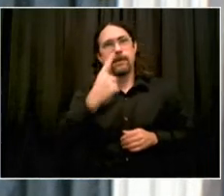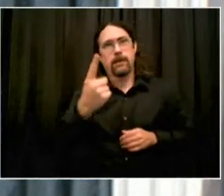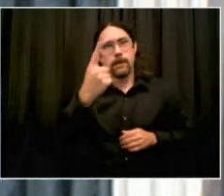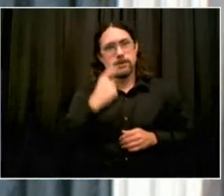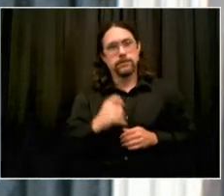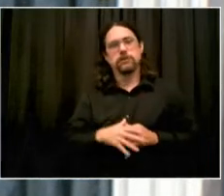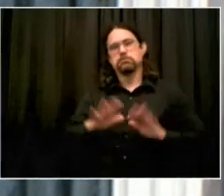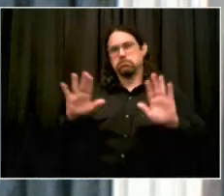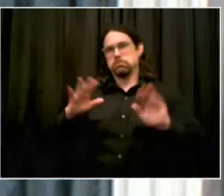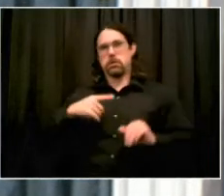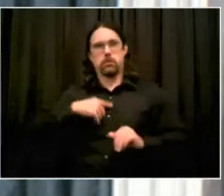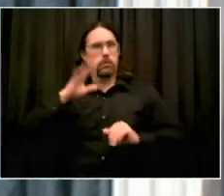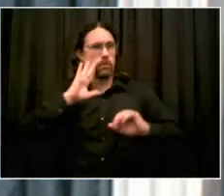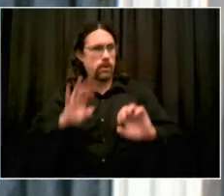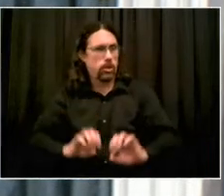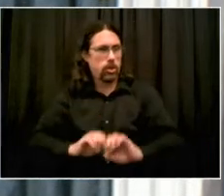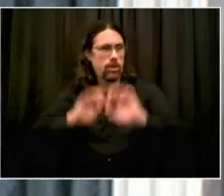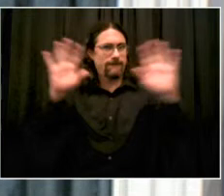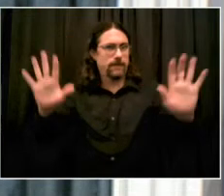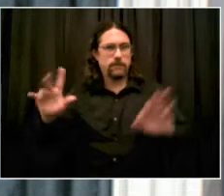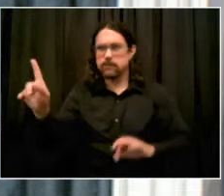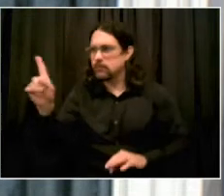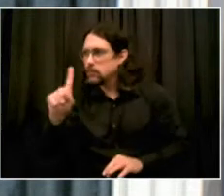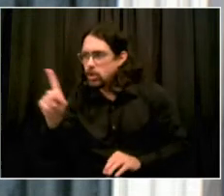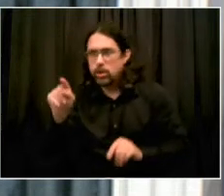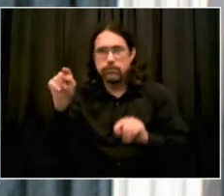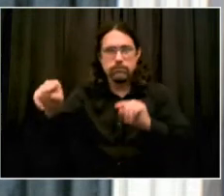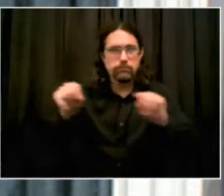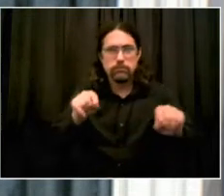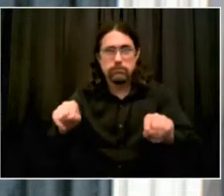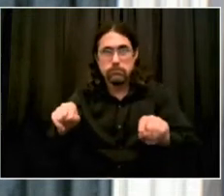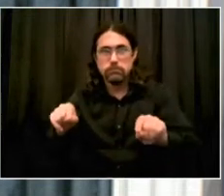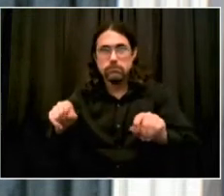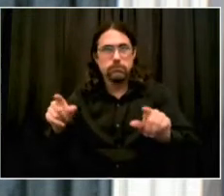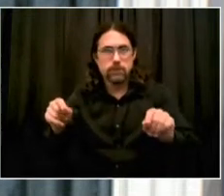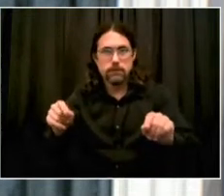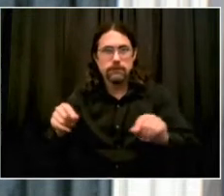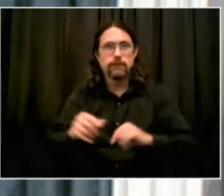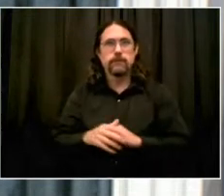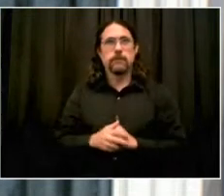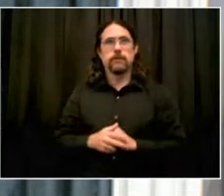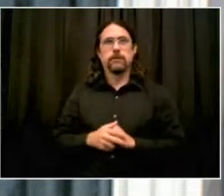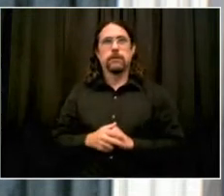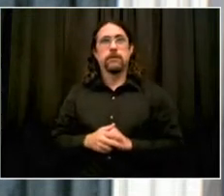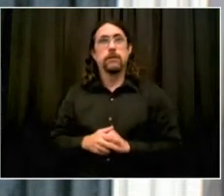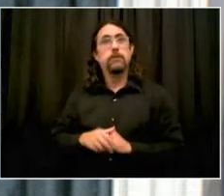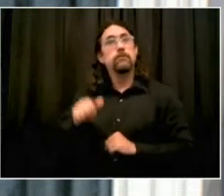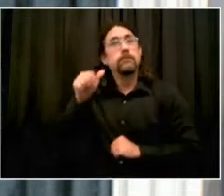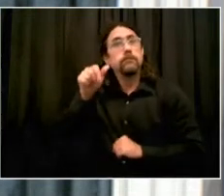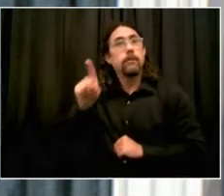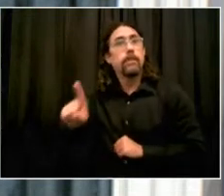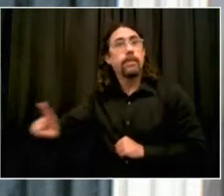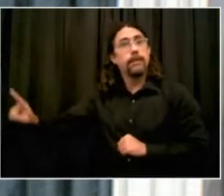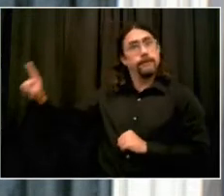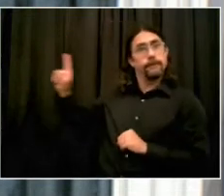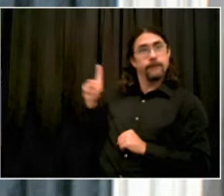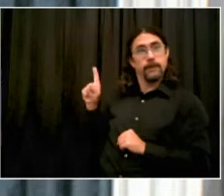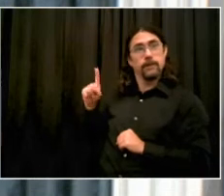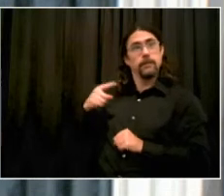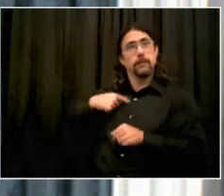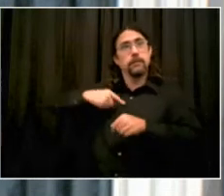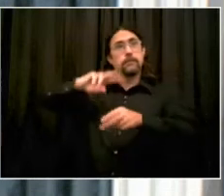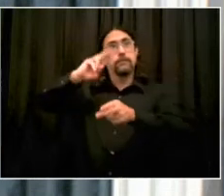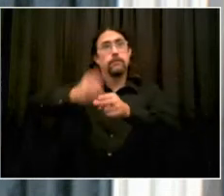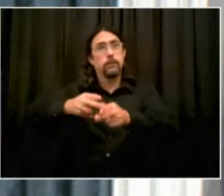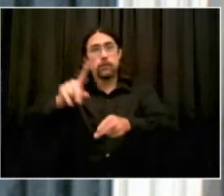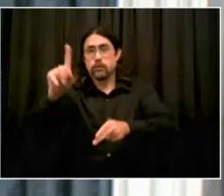than what was originally named as the Ocean Parkway cluster. It is zip codes